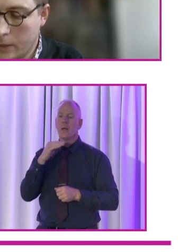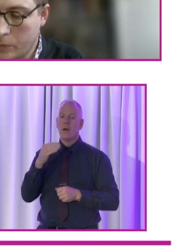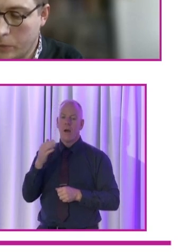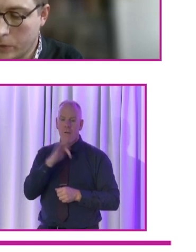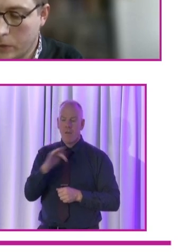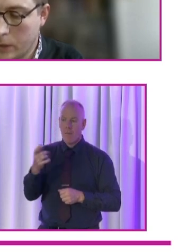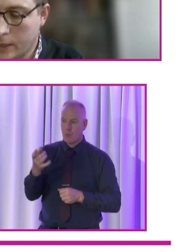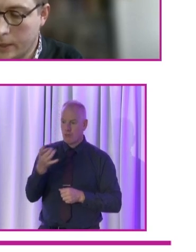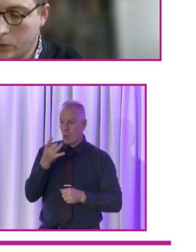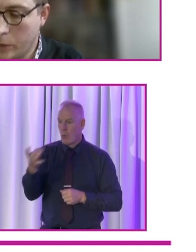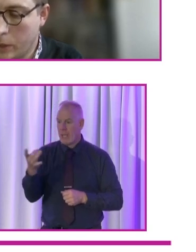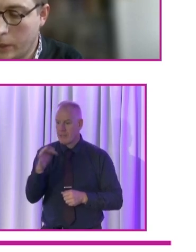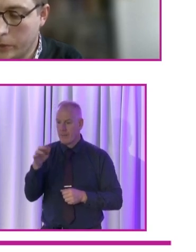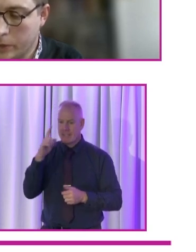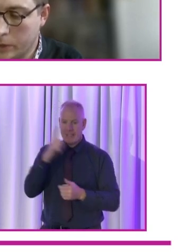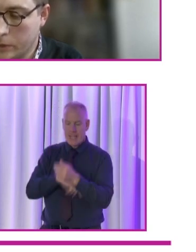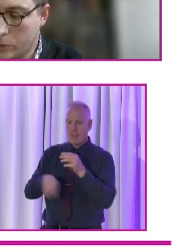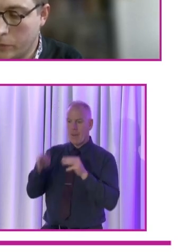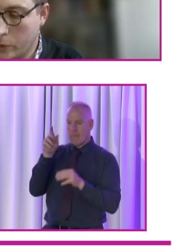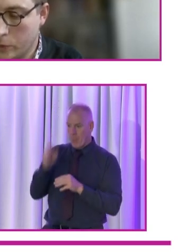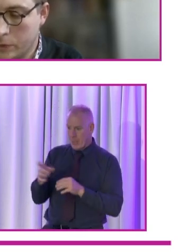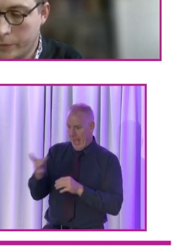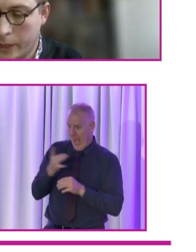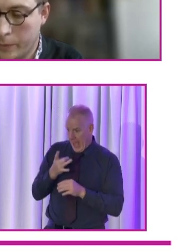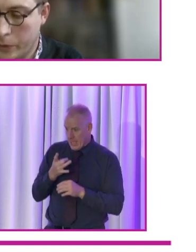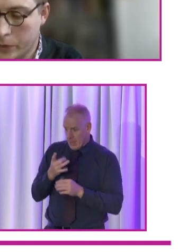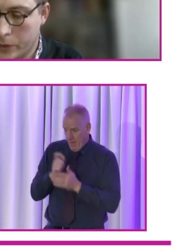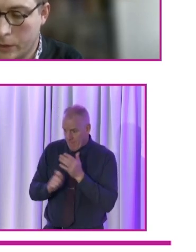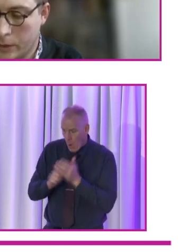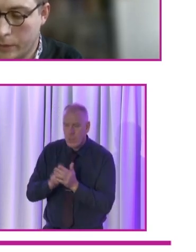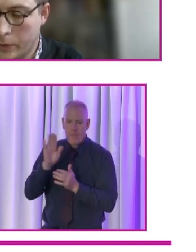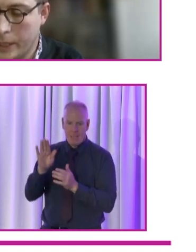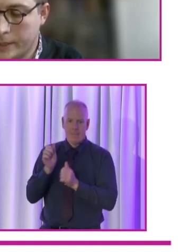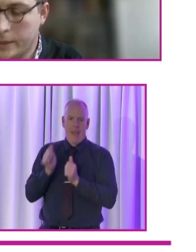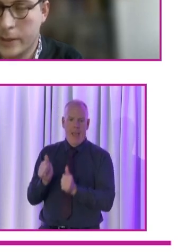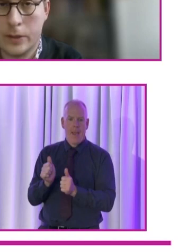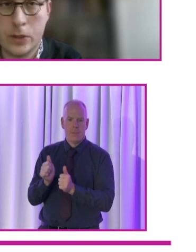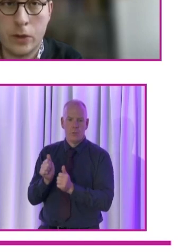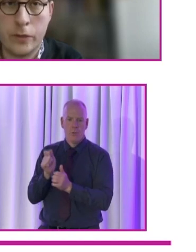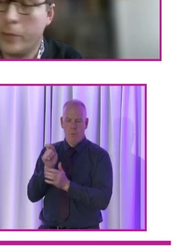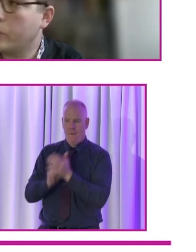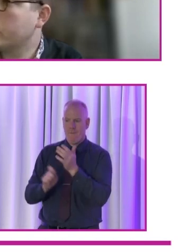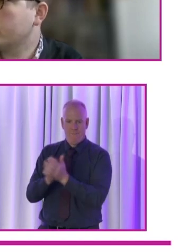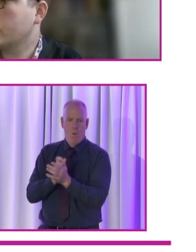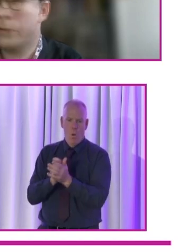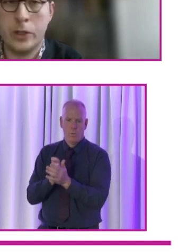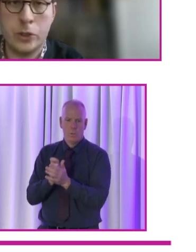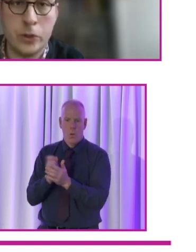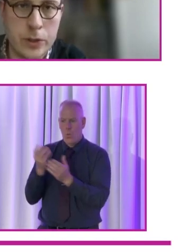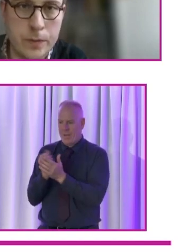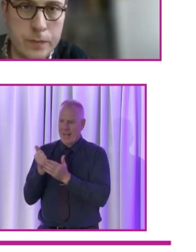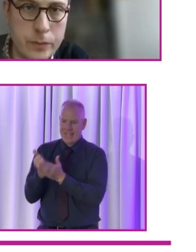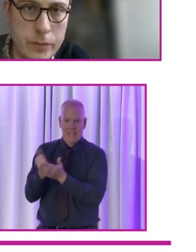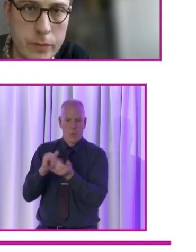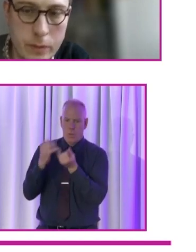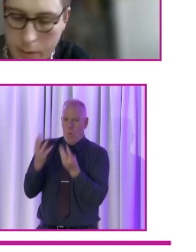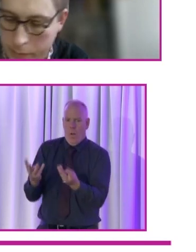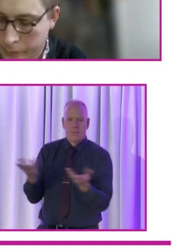of the disabled person, it has to be allowed to vote by a person with the assistance of a person of their